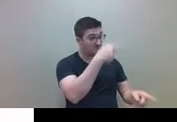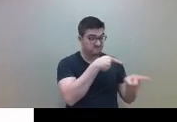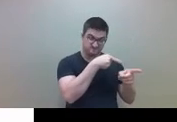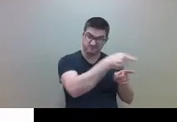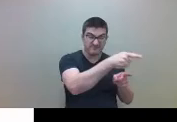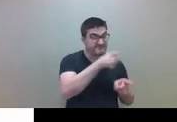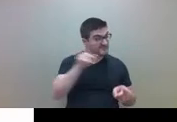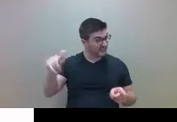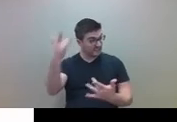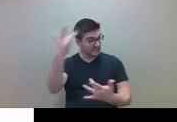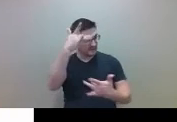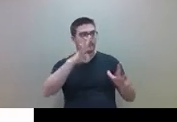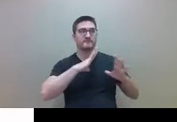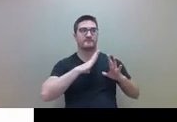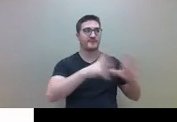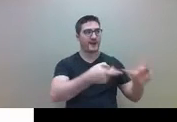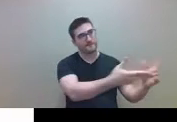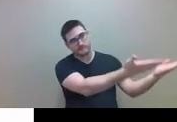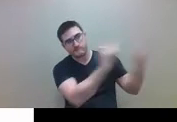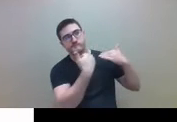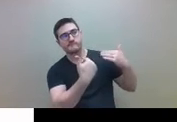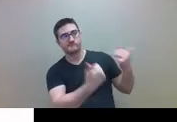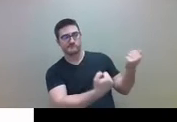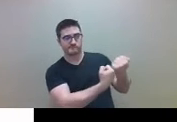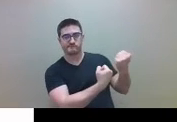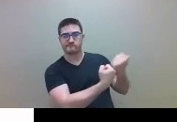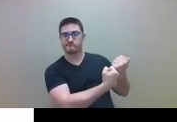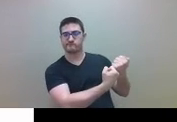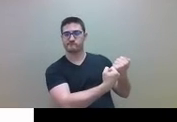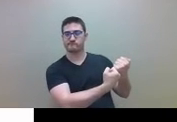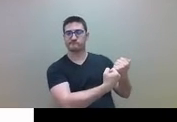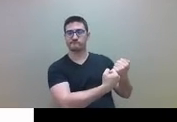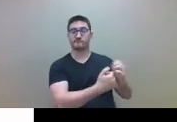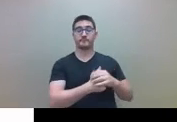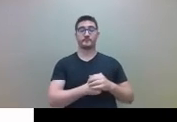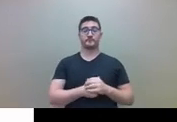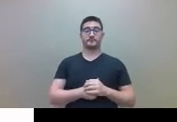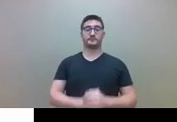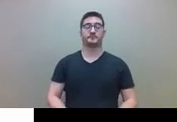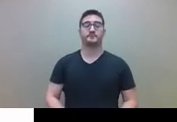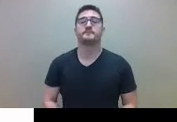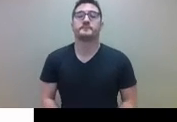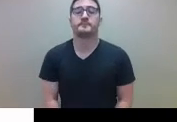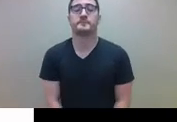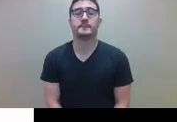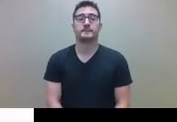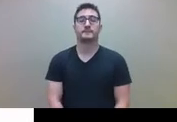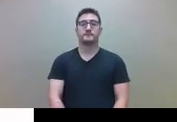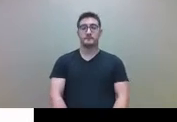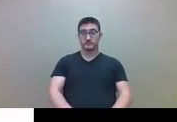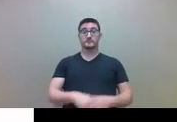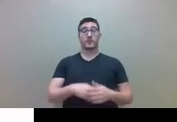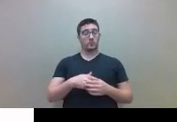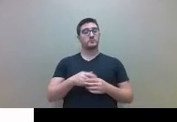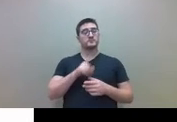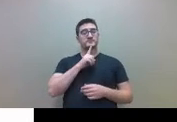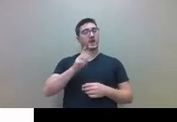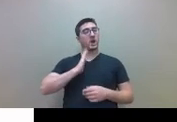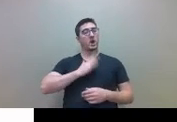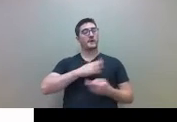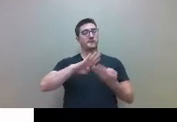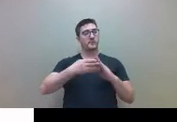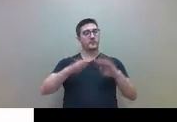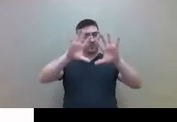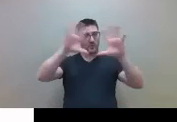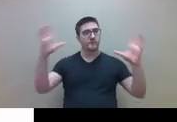is where we have professionals in the community that are educators and can help you navigate that disease